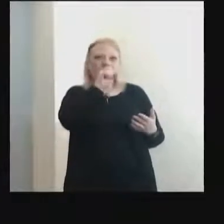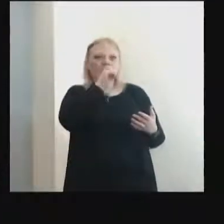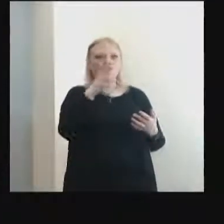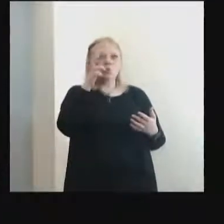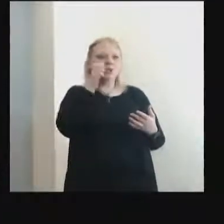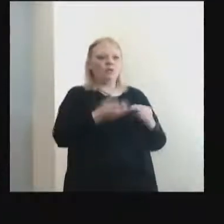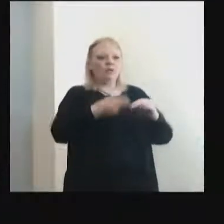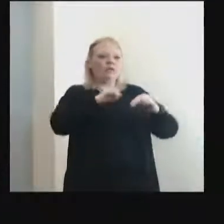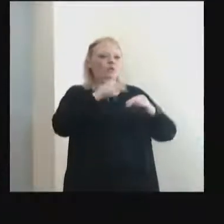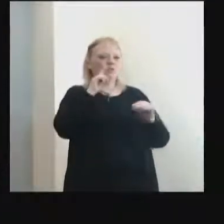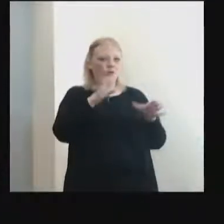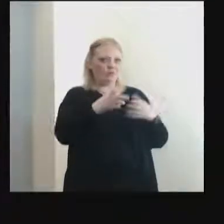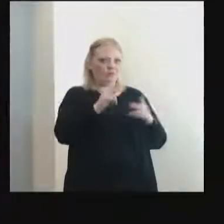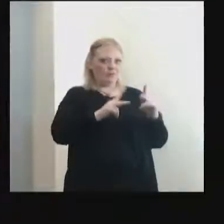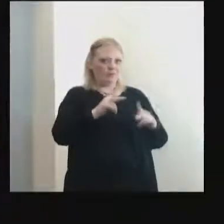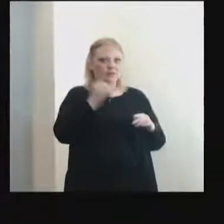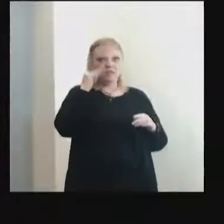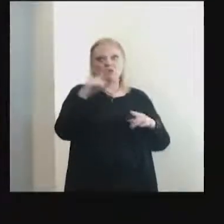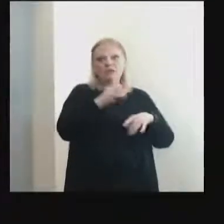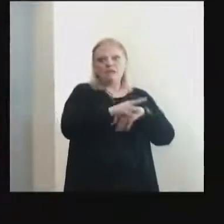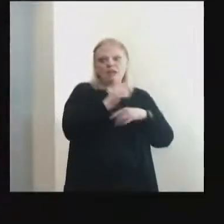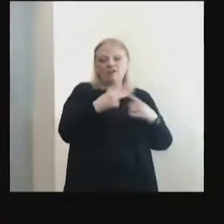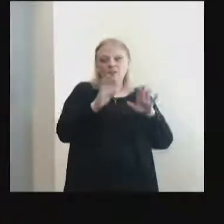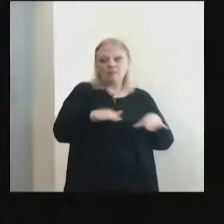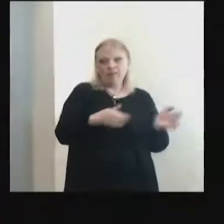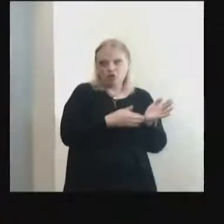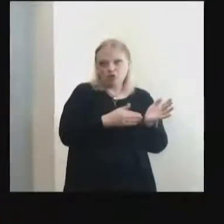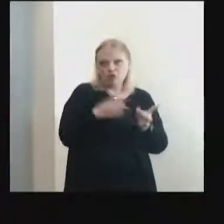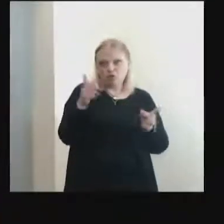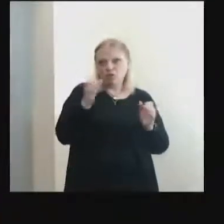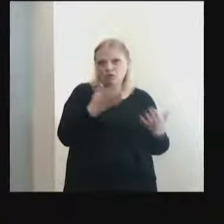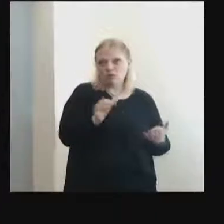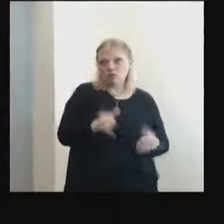over to Thank Dr. you. B, and if you need some advice from a pediatrician, she could offer that too.